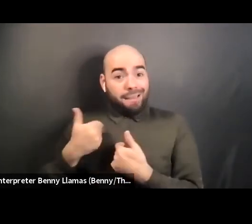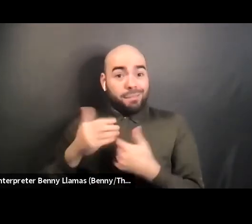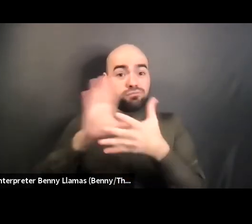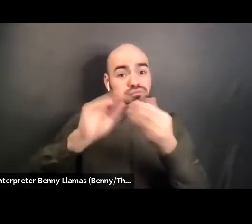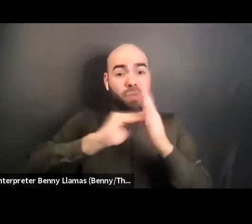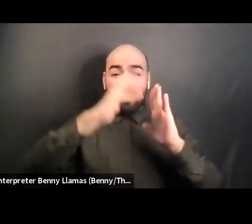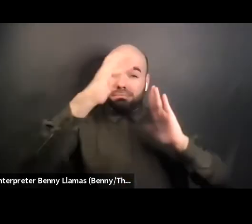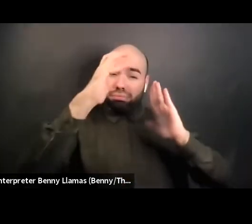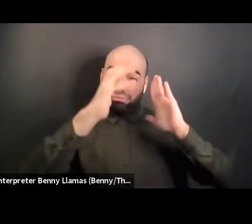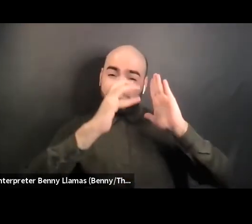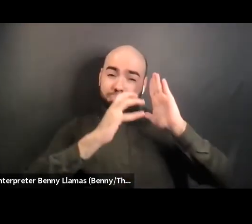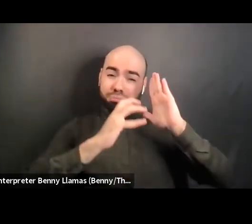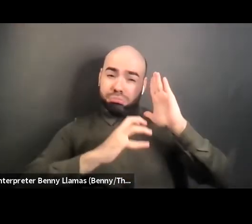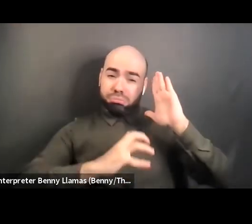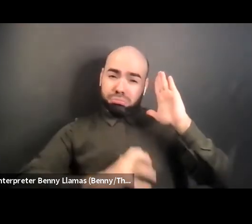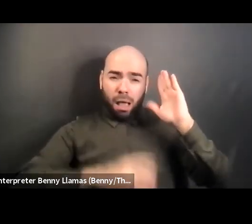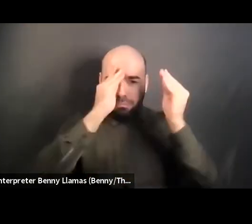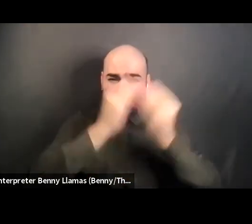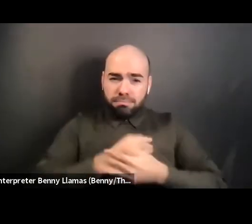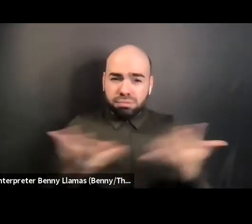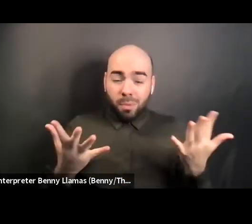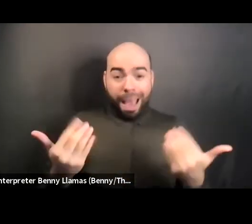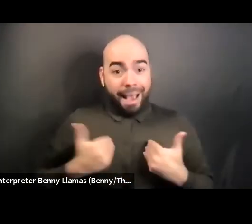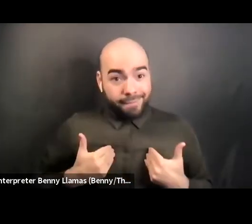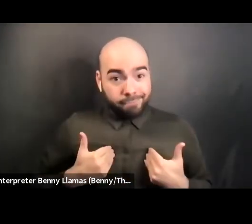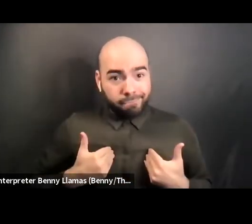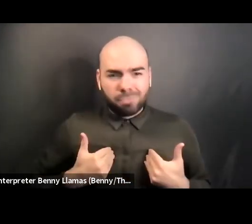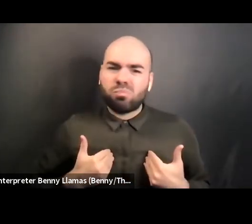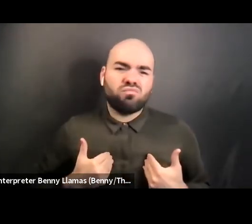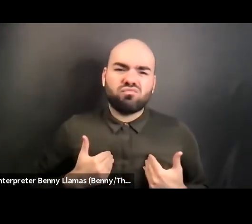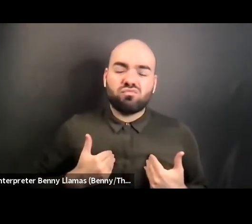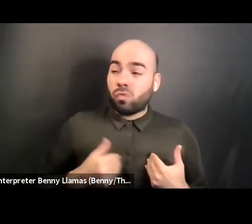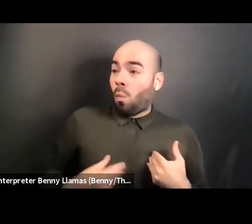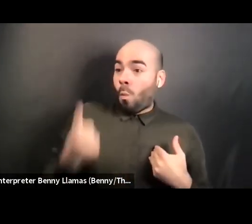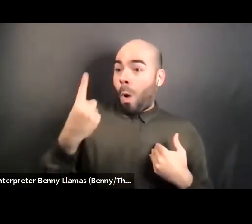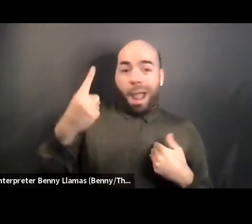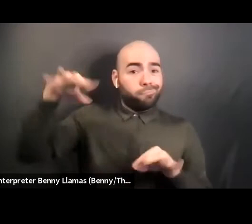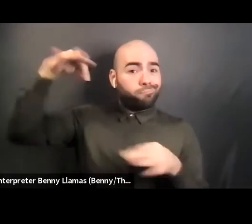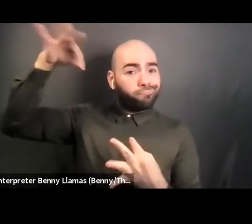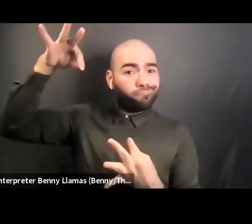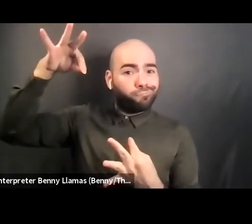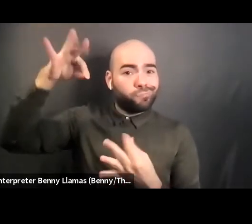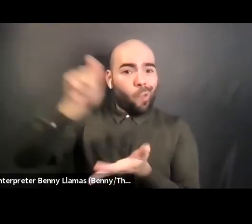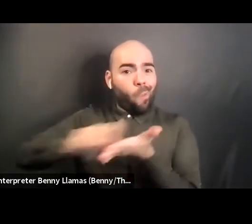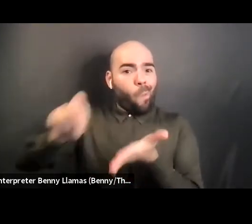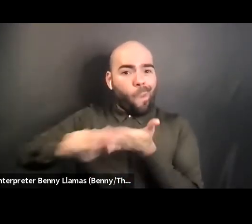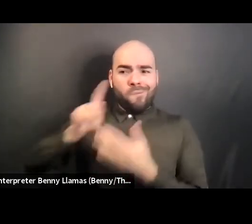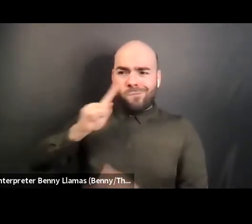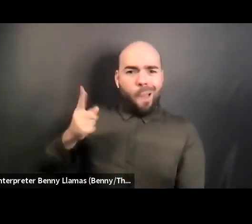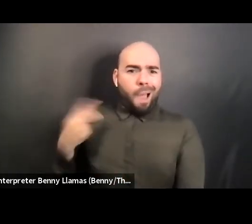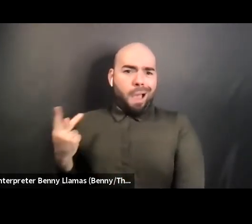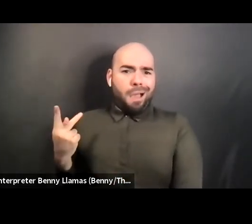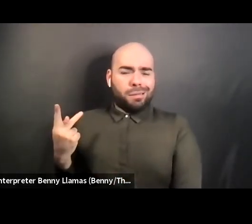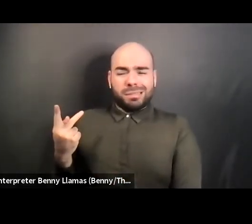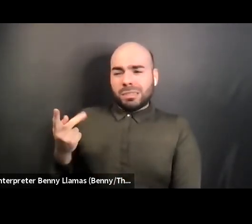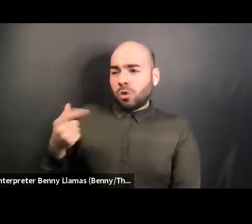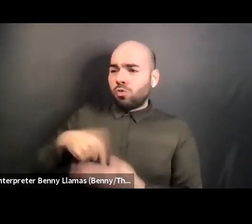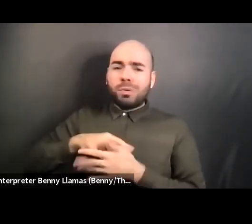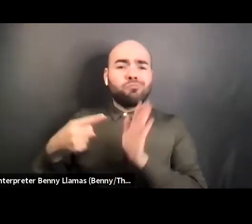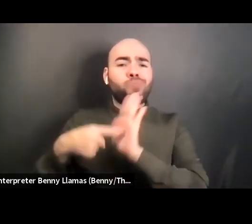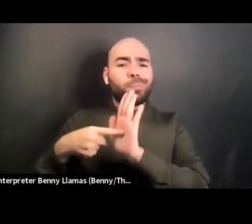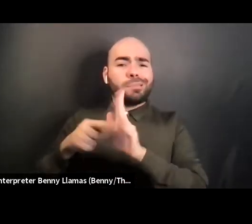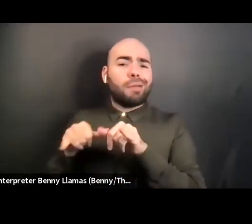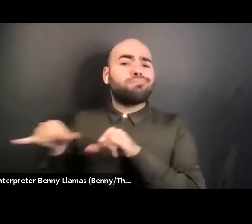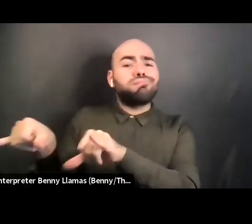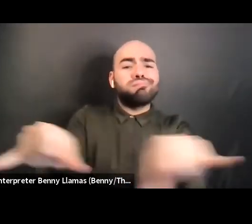I don't think we have one. We don't have a singular manifesto because we know we don't speak for everyone 30 and under.